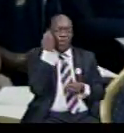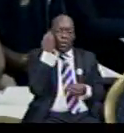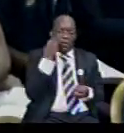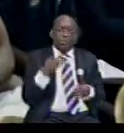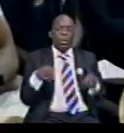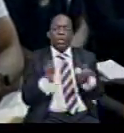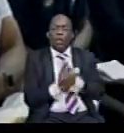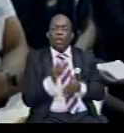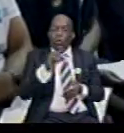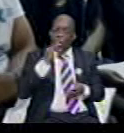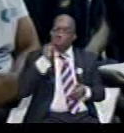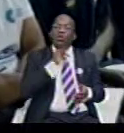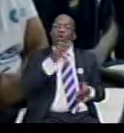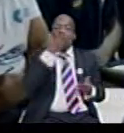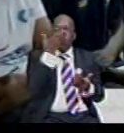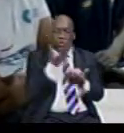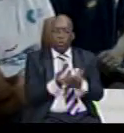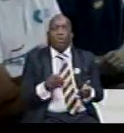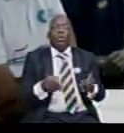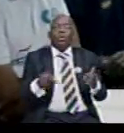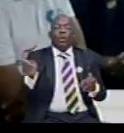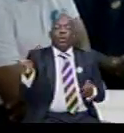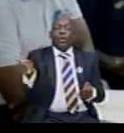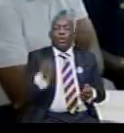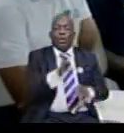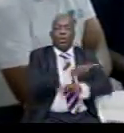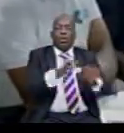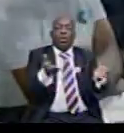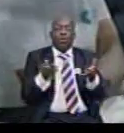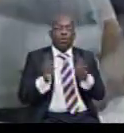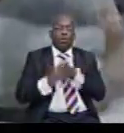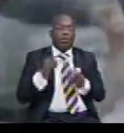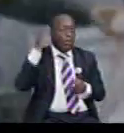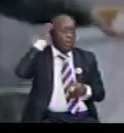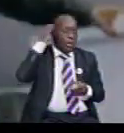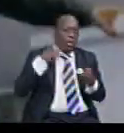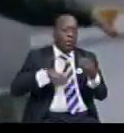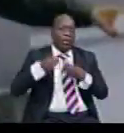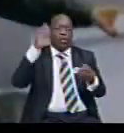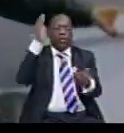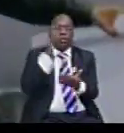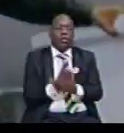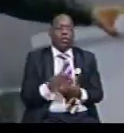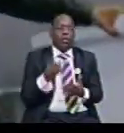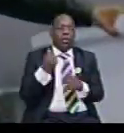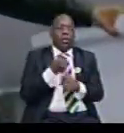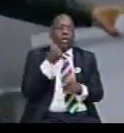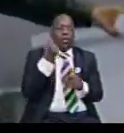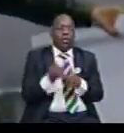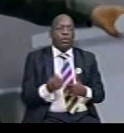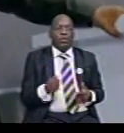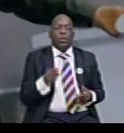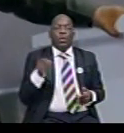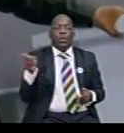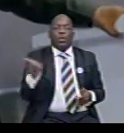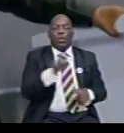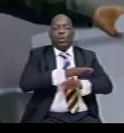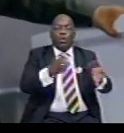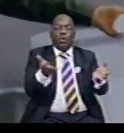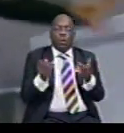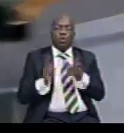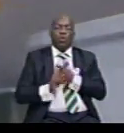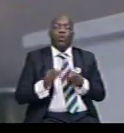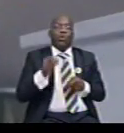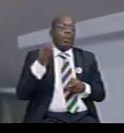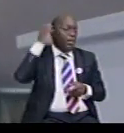to hear about quit adultery and quit your smoking and quit your hard drugs